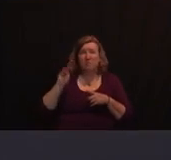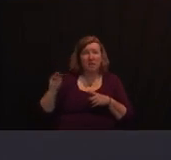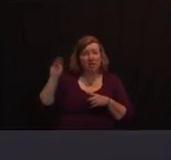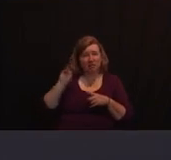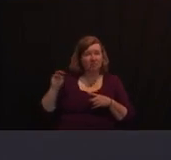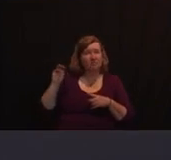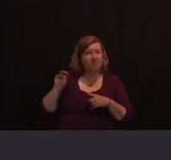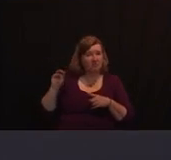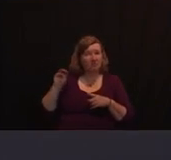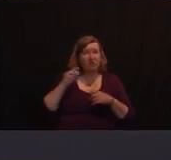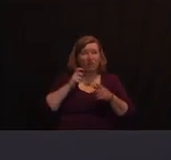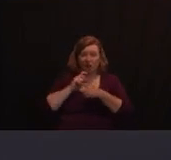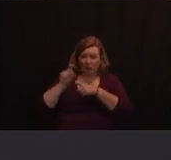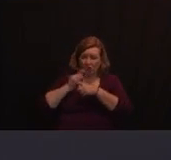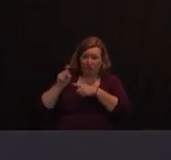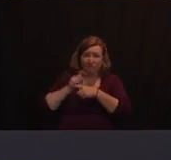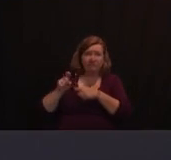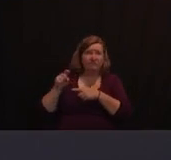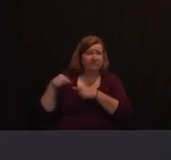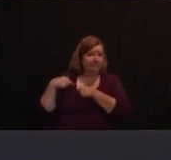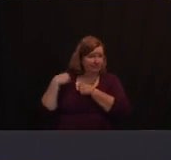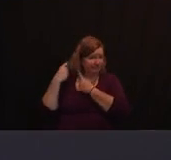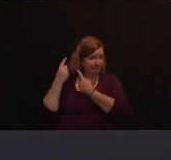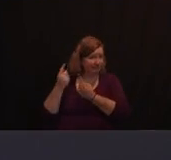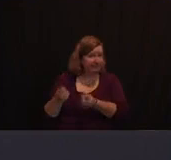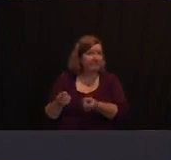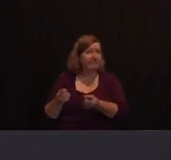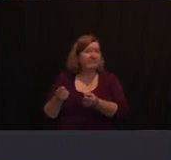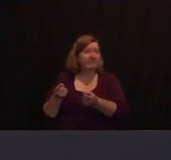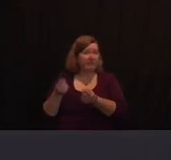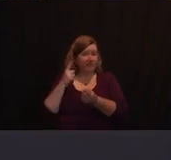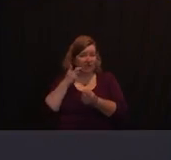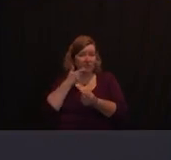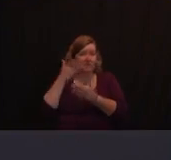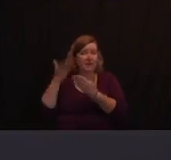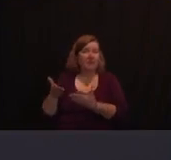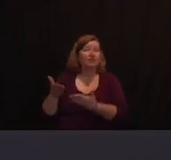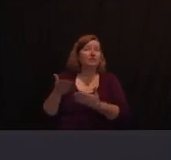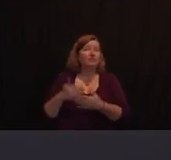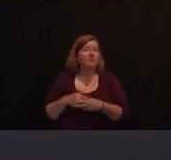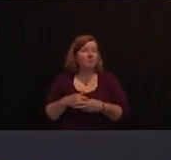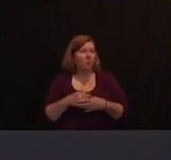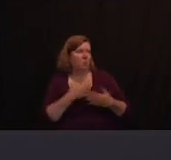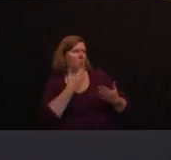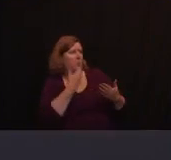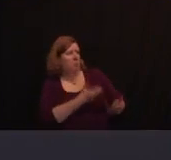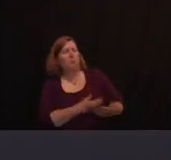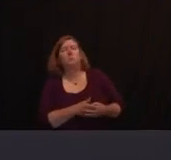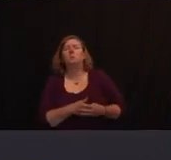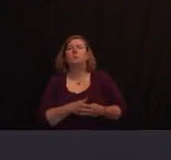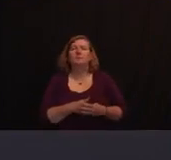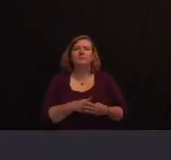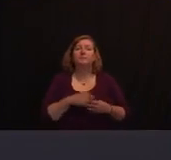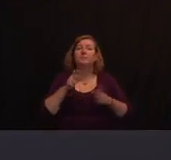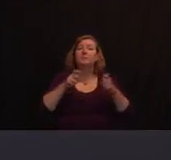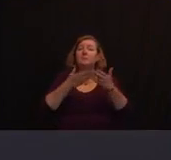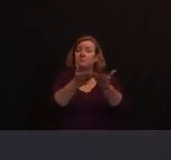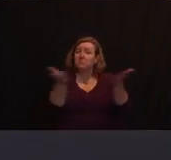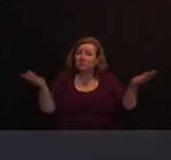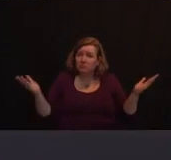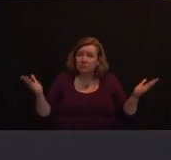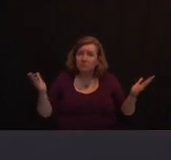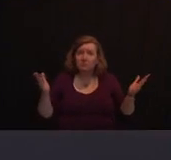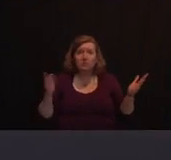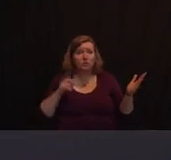Wow. It's absolutely staggering. So thank you for all of the above. And by the way, please, folks, this has rarely happened,